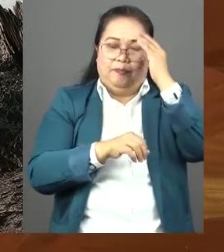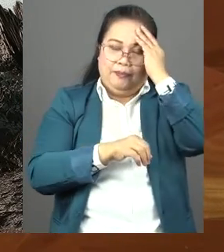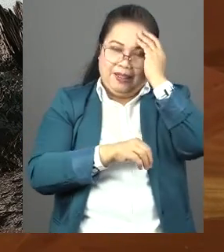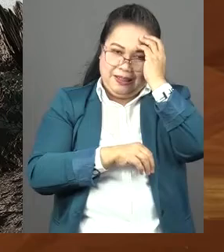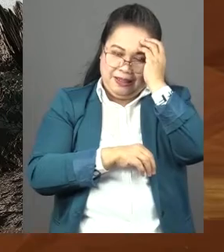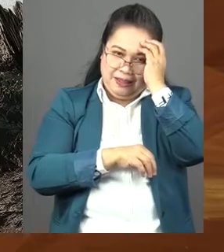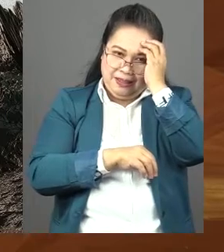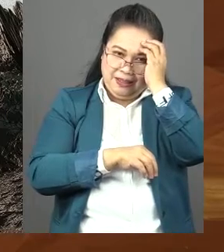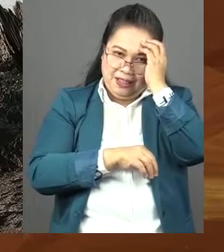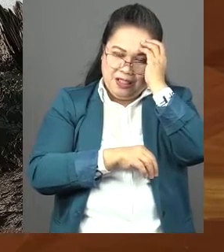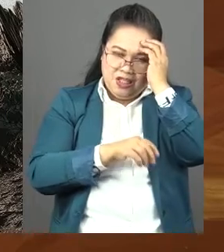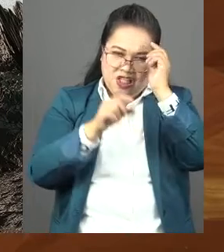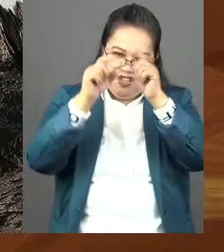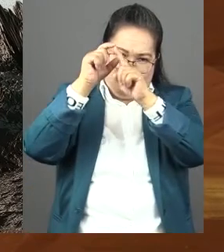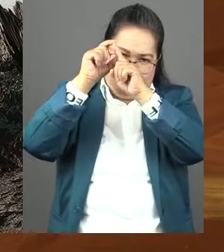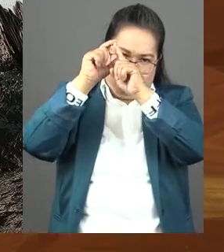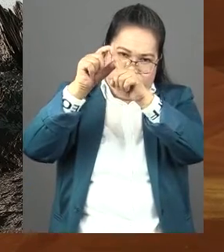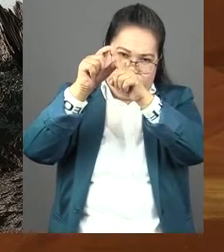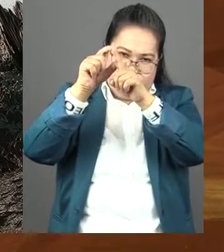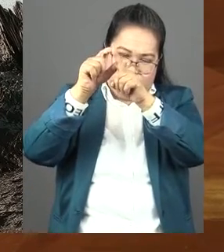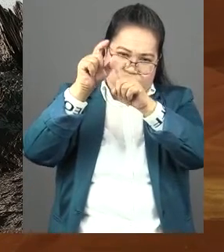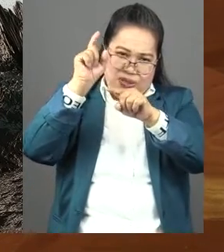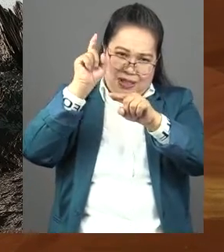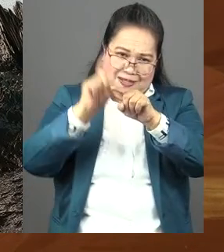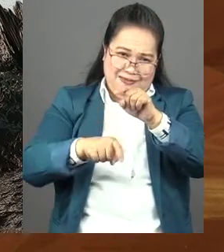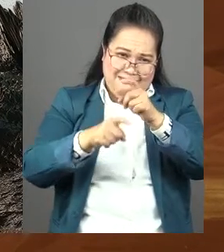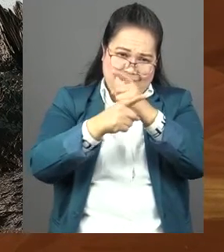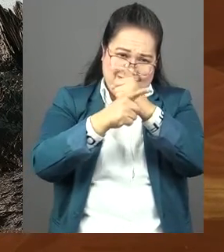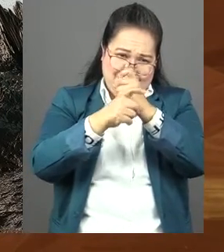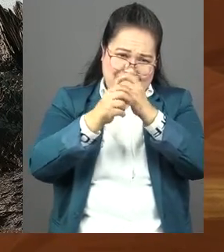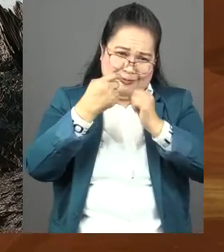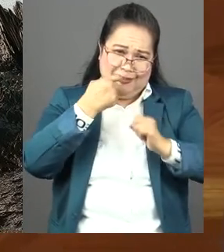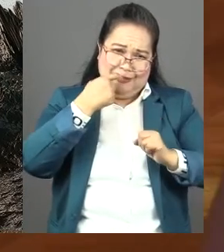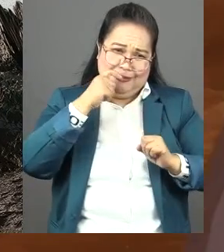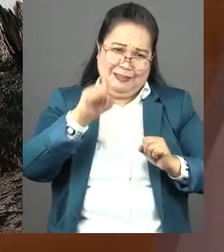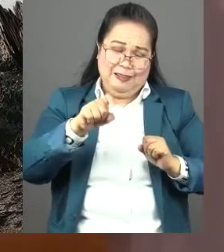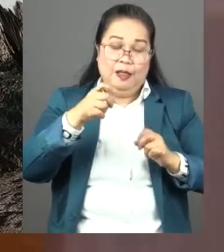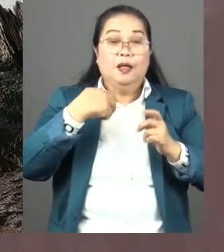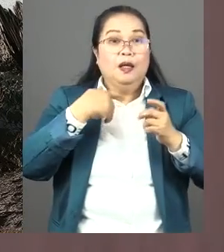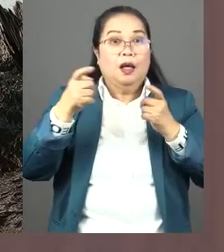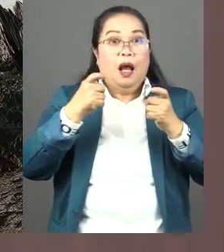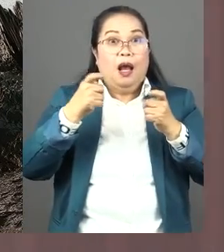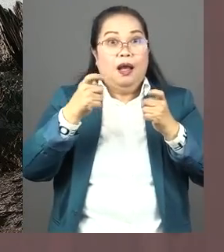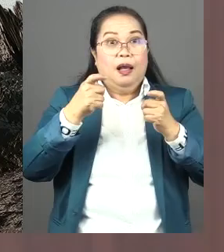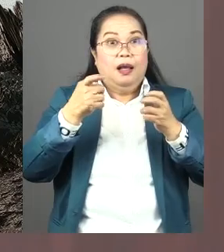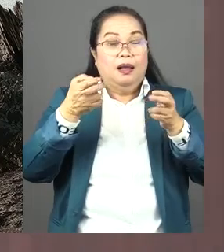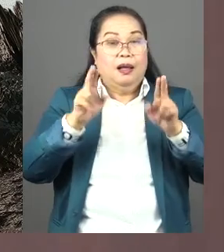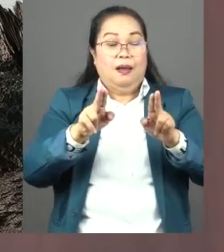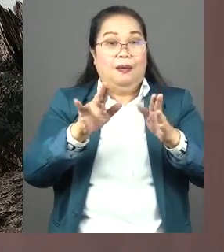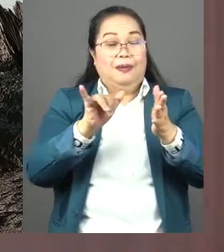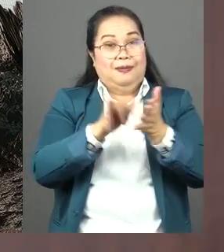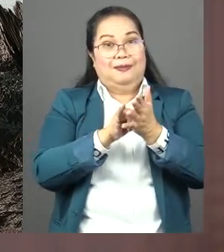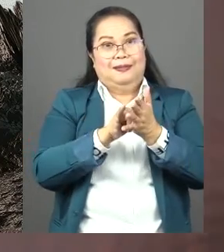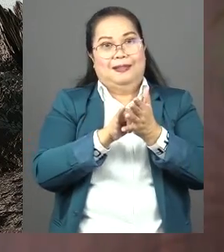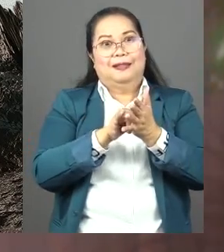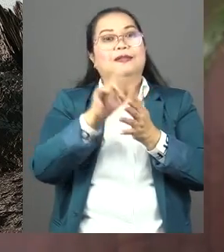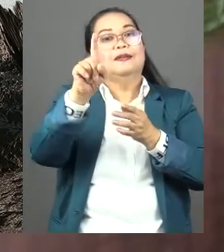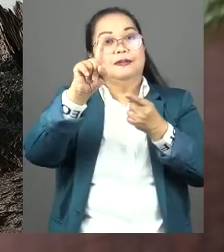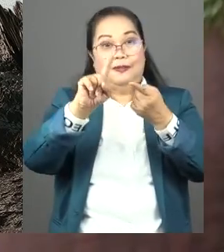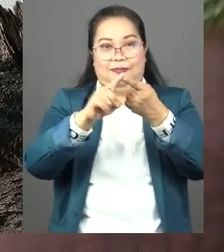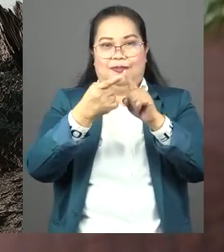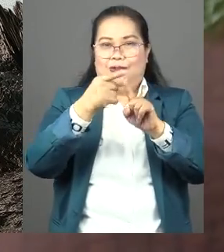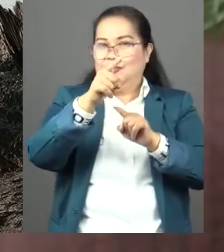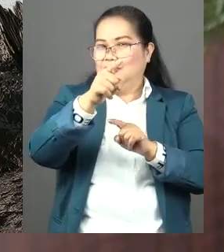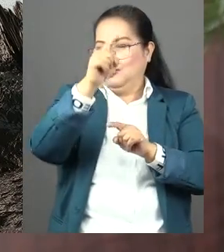not release words that cannot be printed, Pastor? How can the Holy Spirit control me during times like that? Friends, you've got